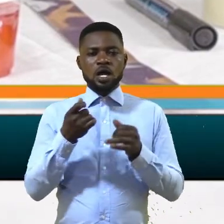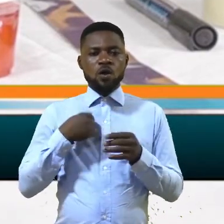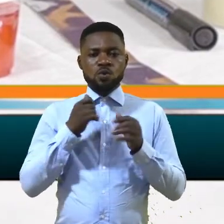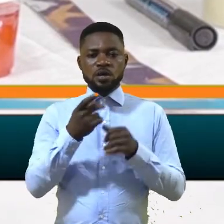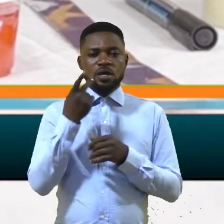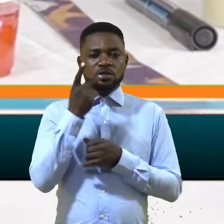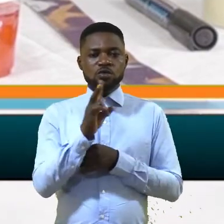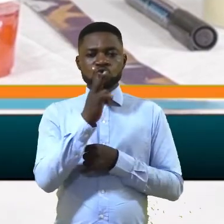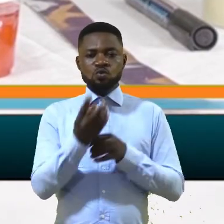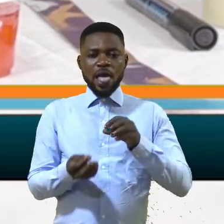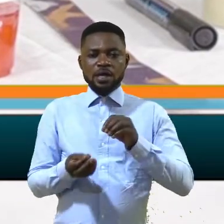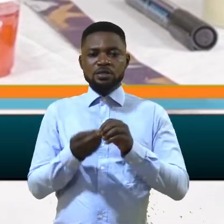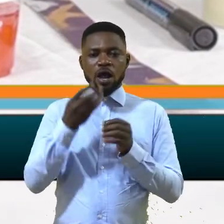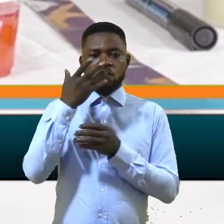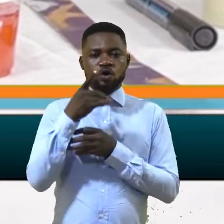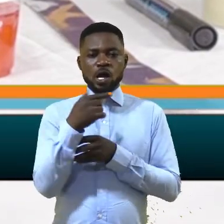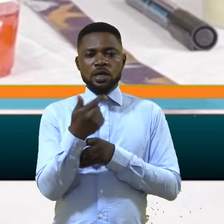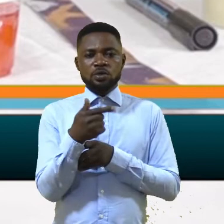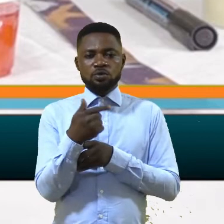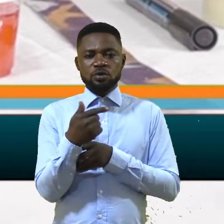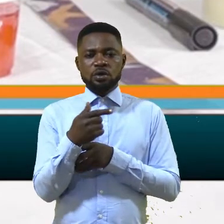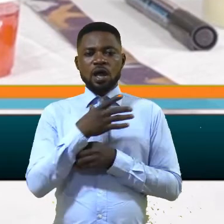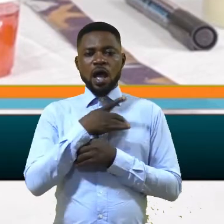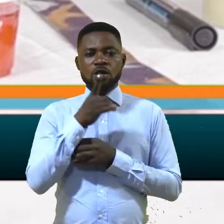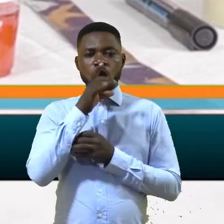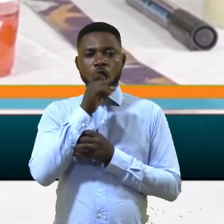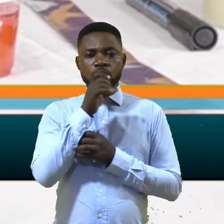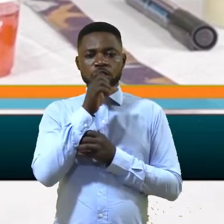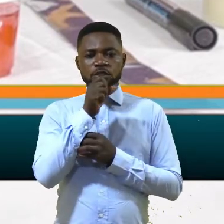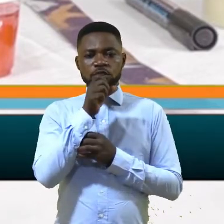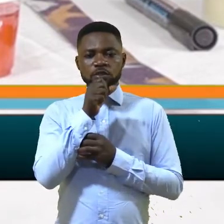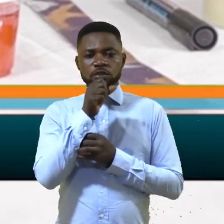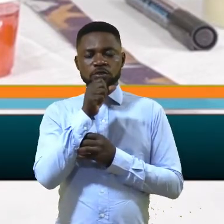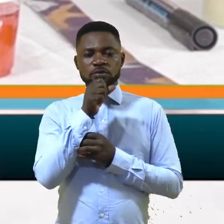can see two extra colors, green and orange.